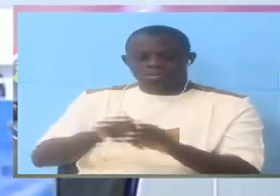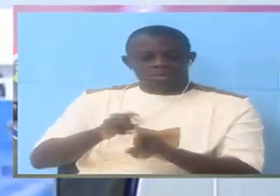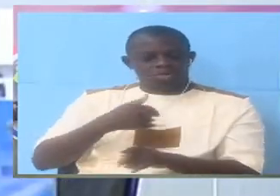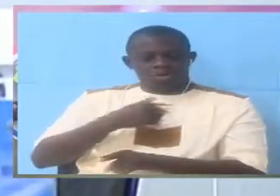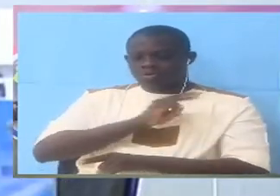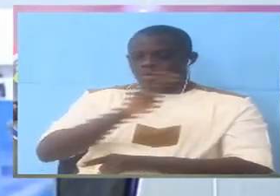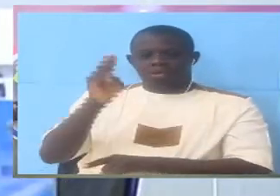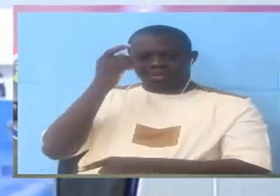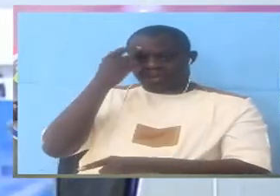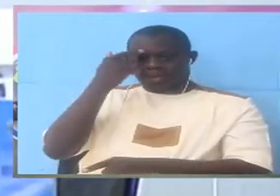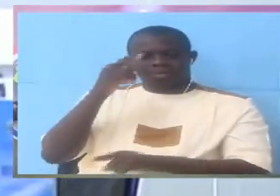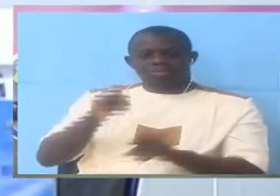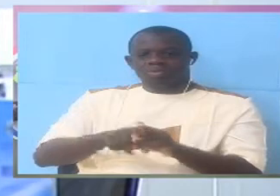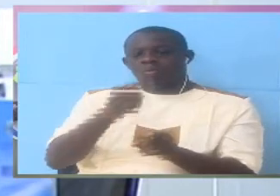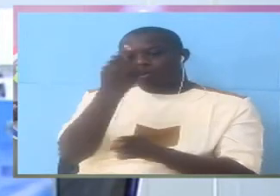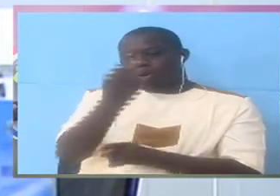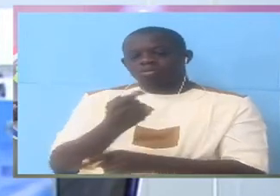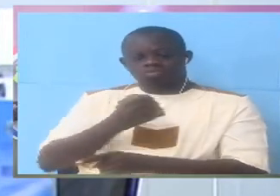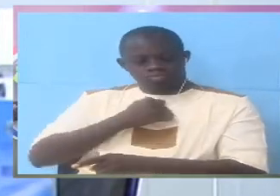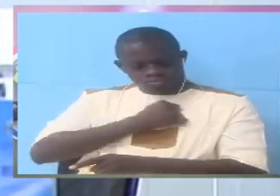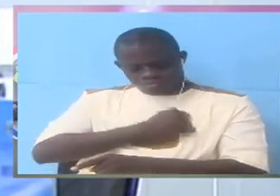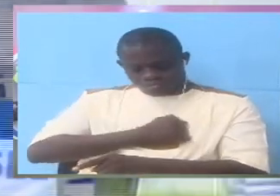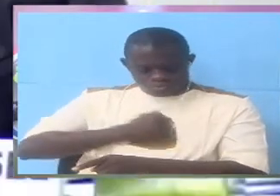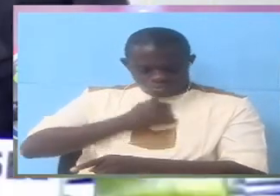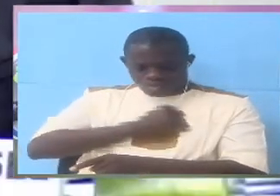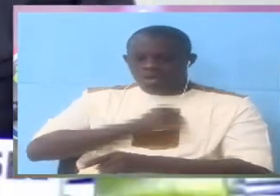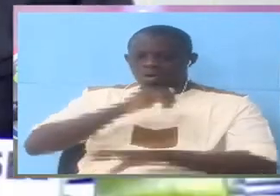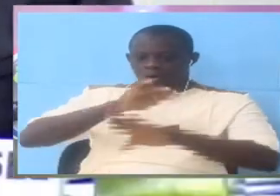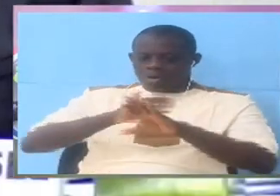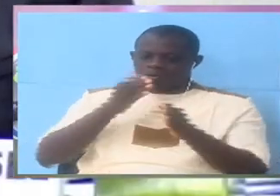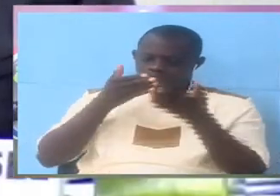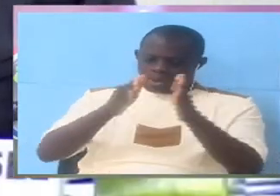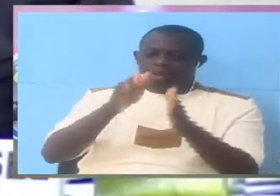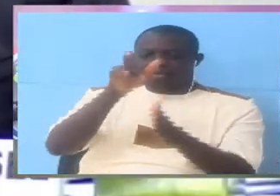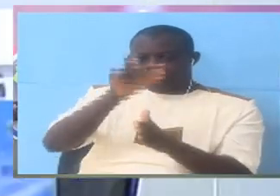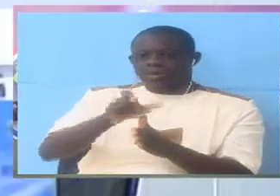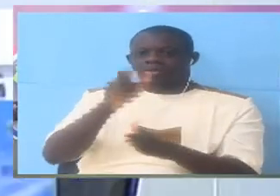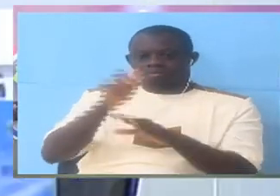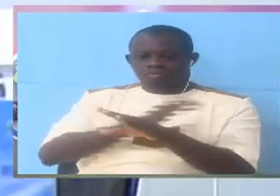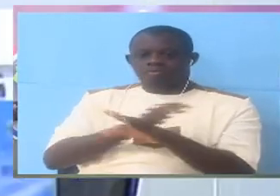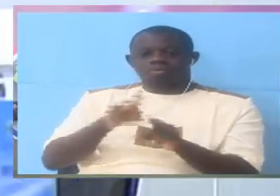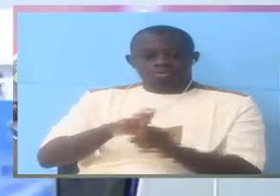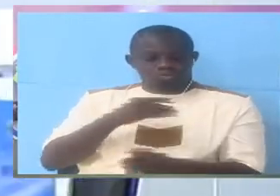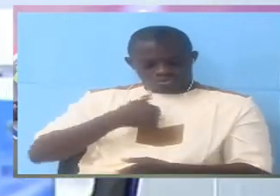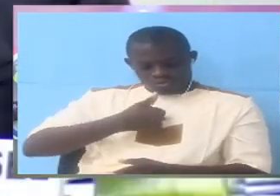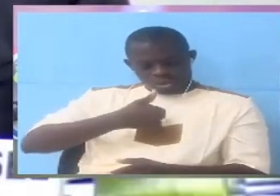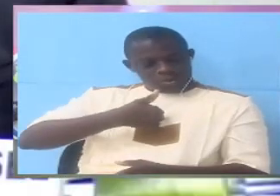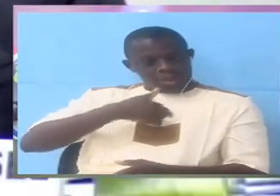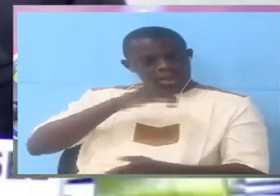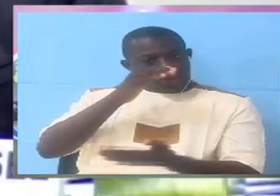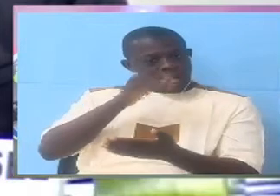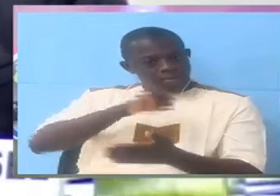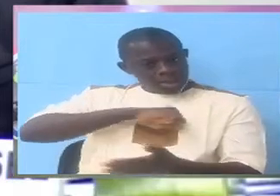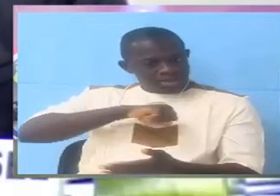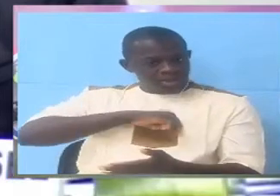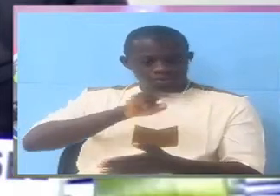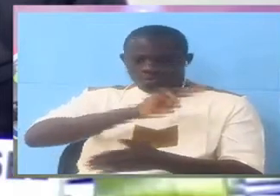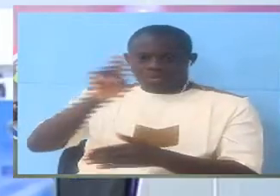It was an empathy towards the way he was. Well, I didn't see it as a threat. But if you take it that